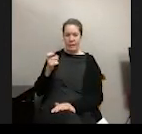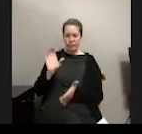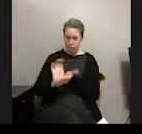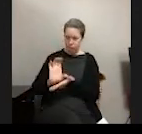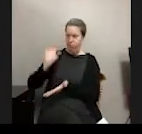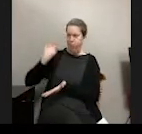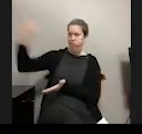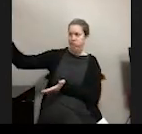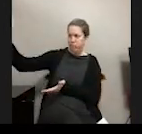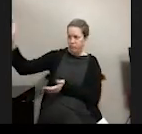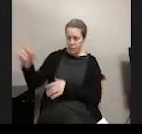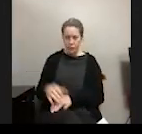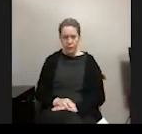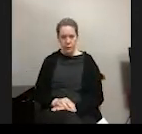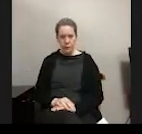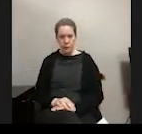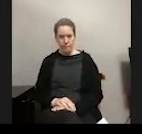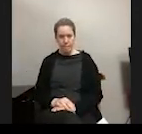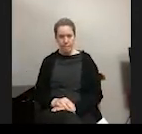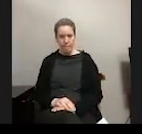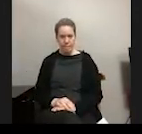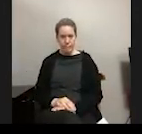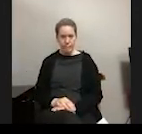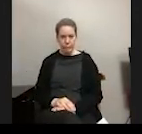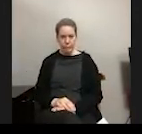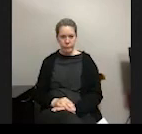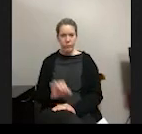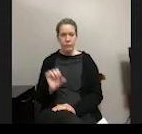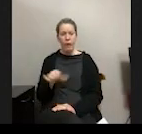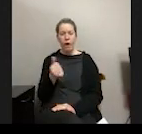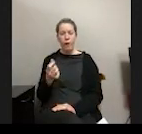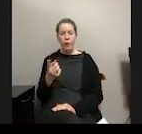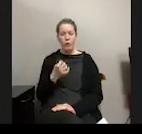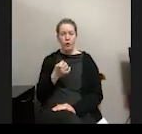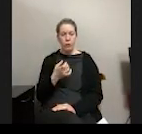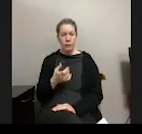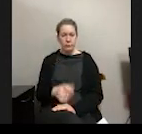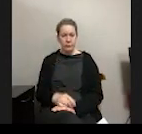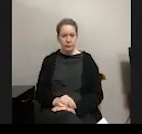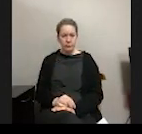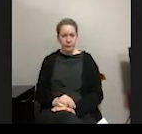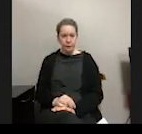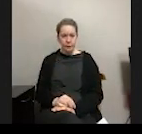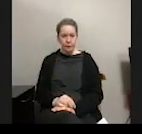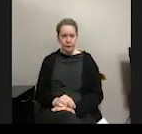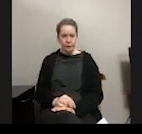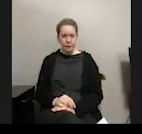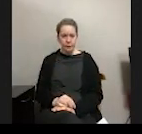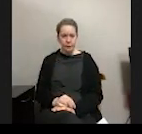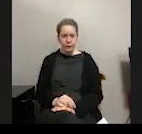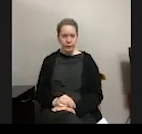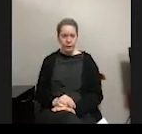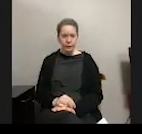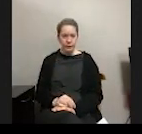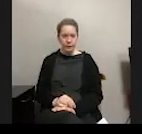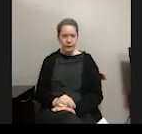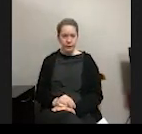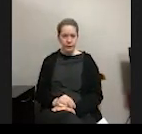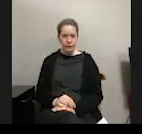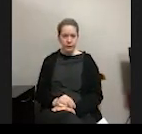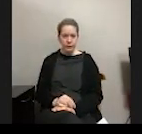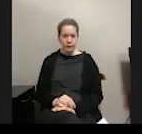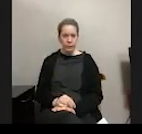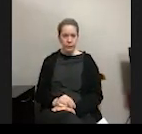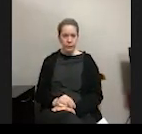Thank you. Then another question just recently popped up. Are there any other ways that the city is looking at